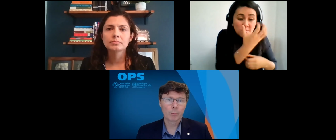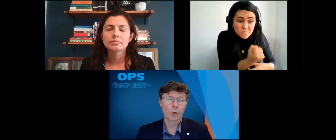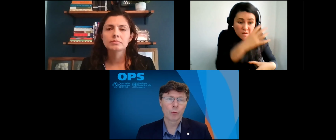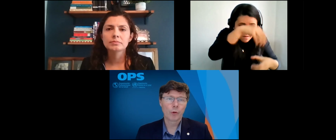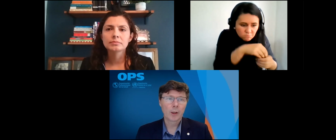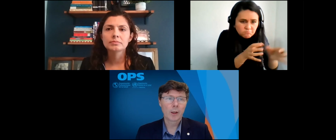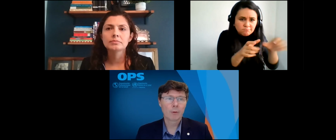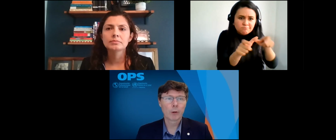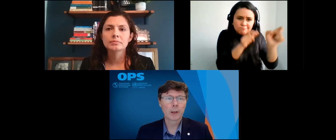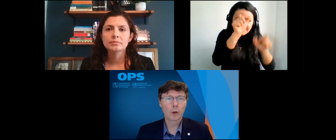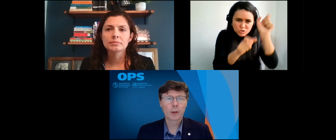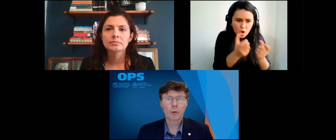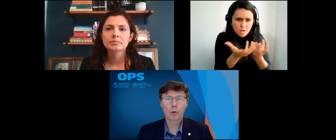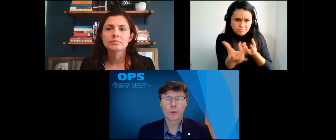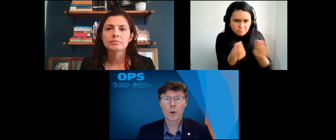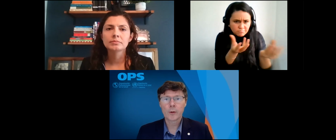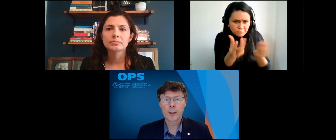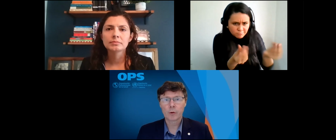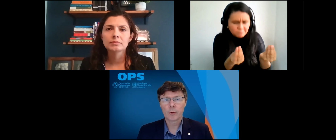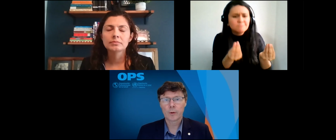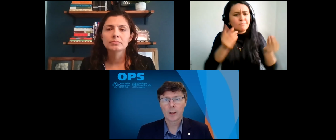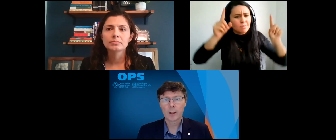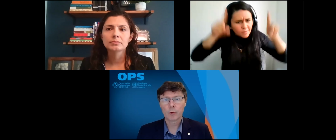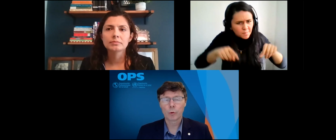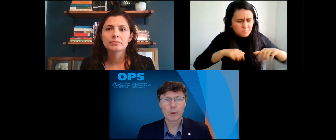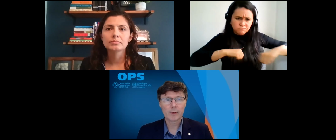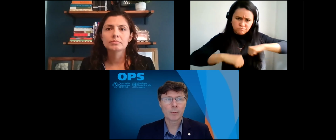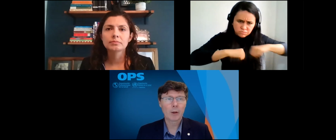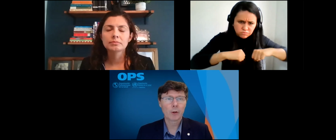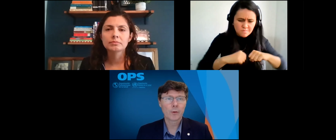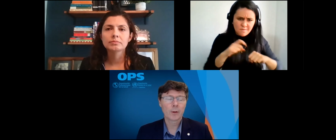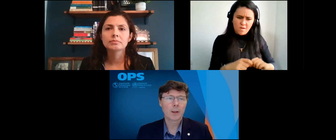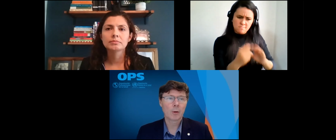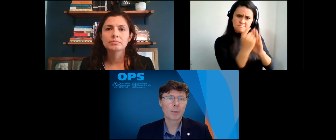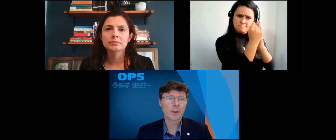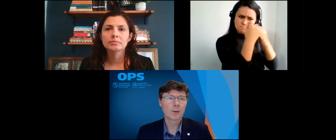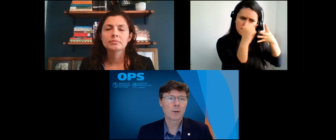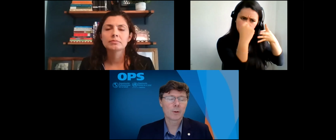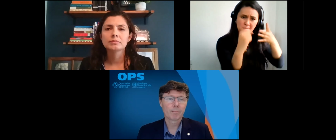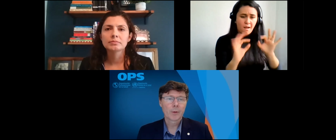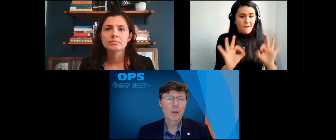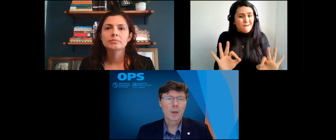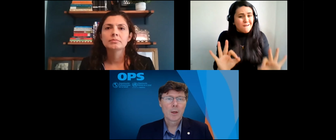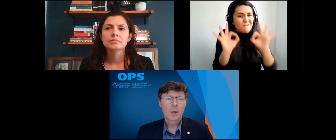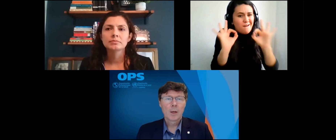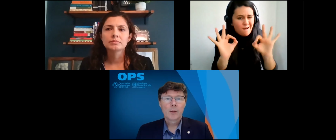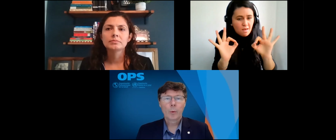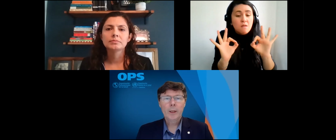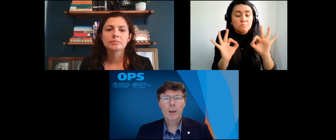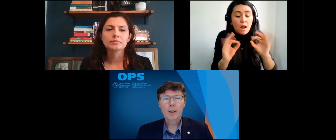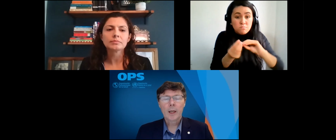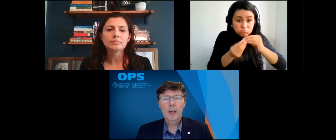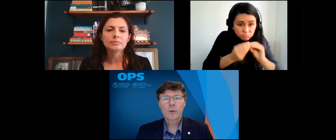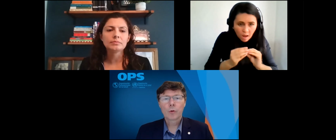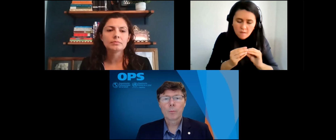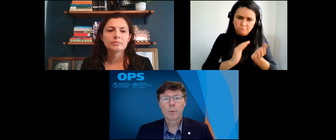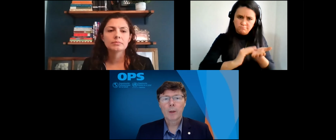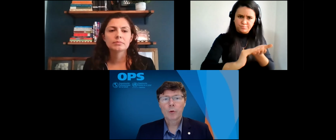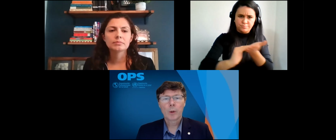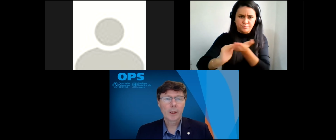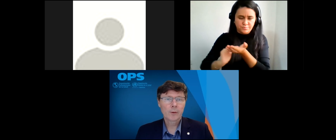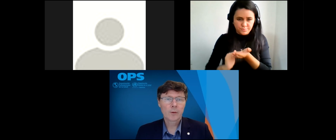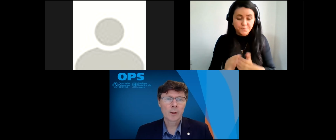intersectoral approach, really looking across all sectors to address the barriers that are persistent. So with that, I'd like to